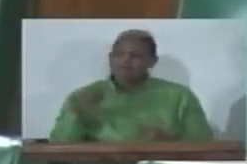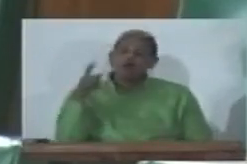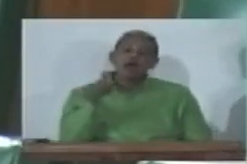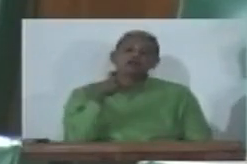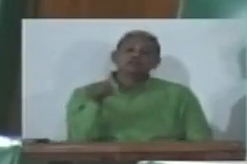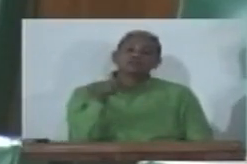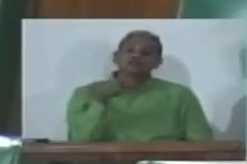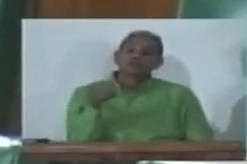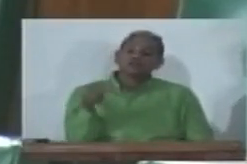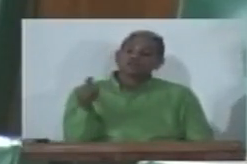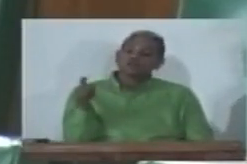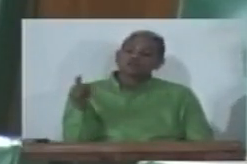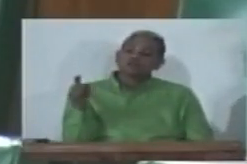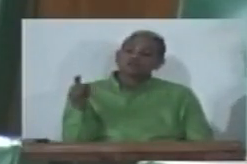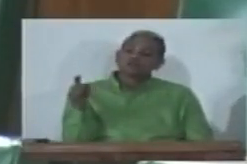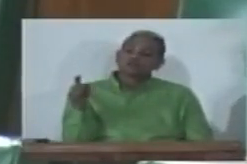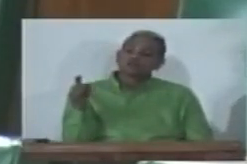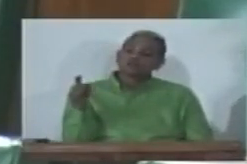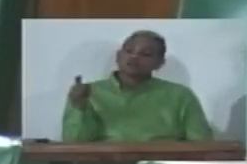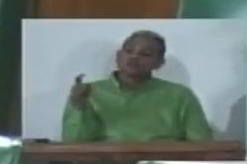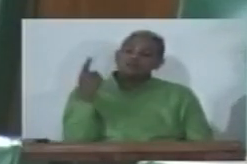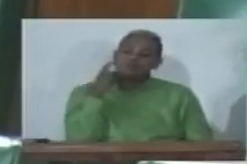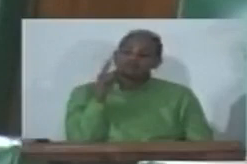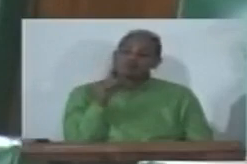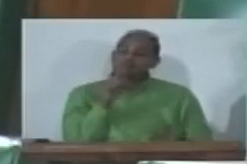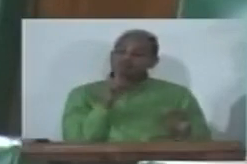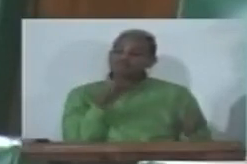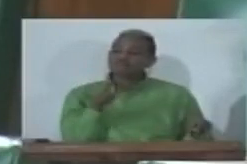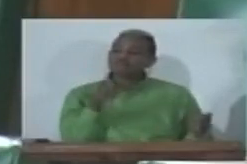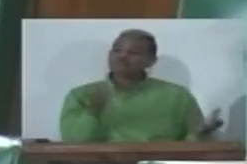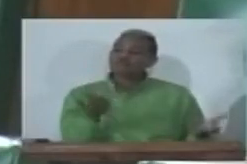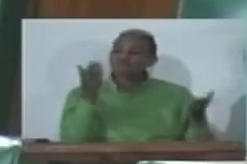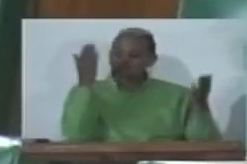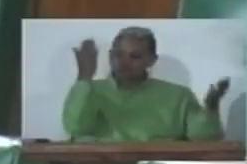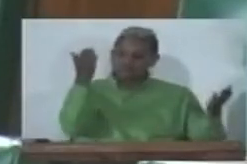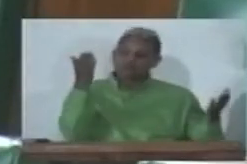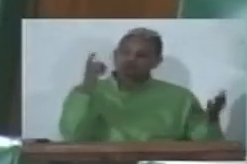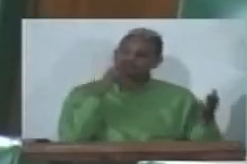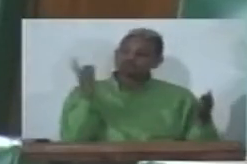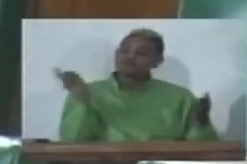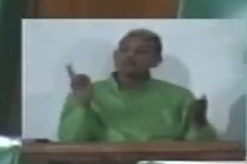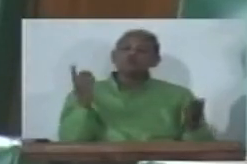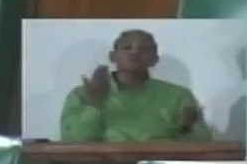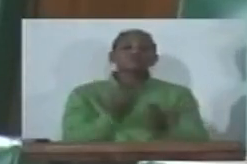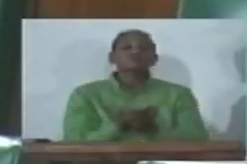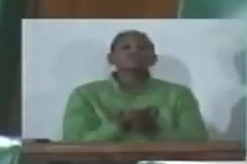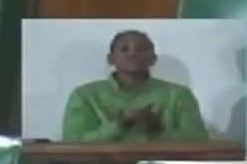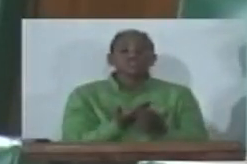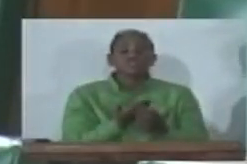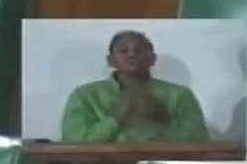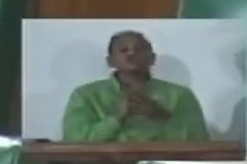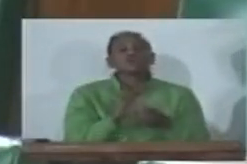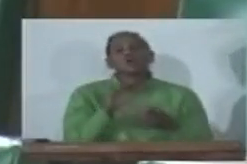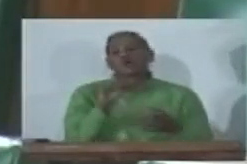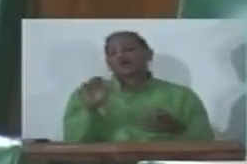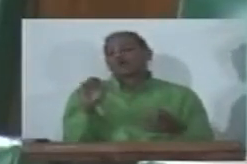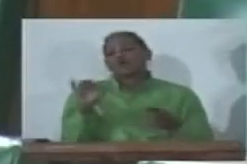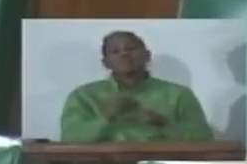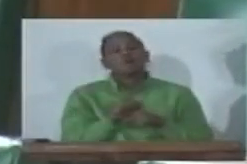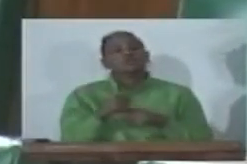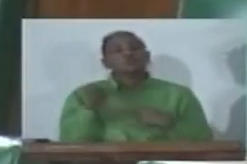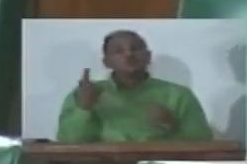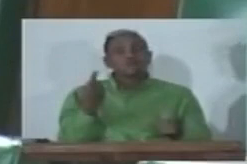asking for a report to be presented of the status of what work that has been